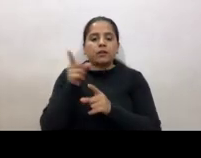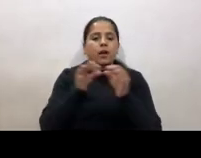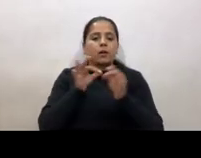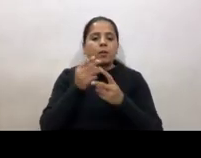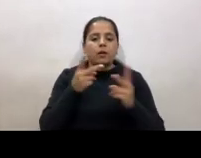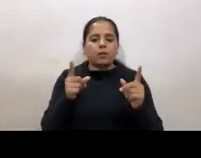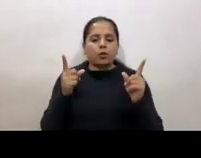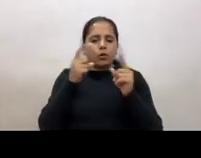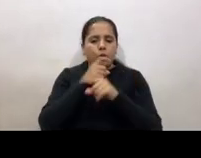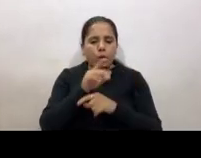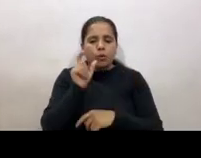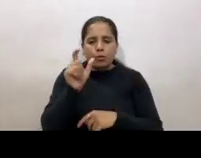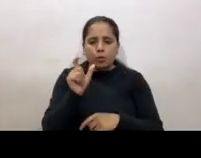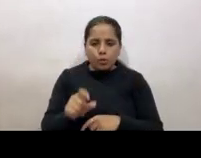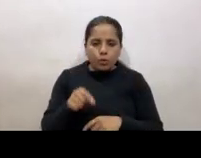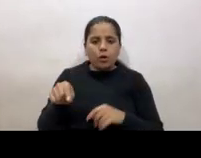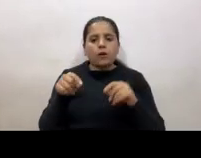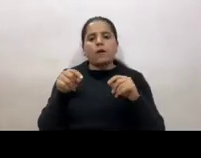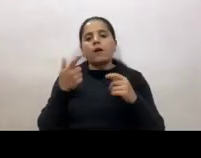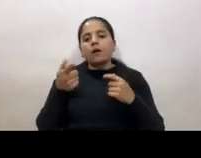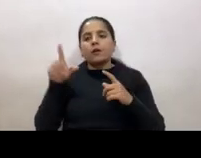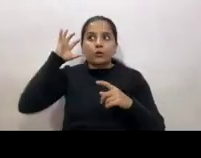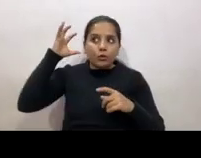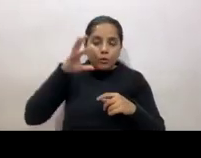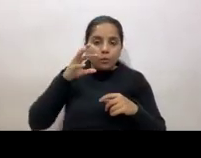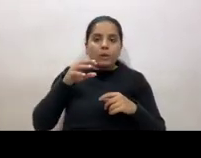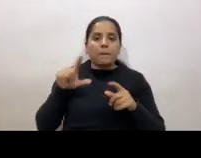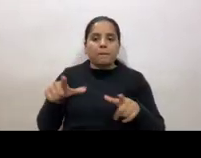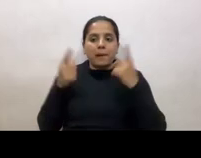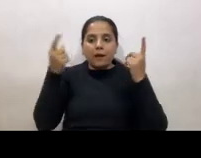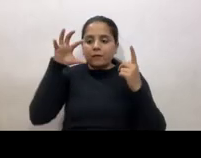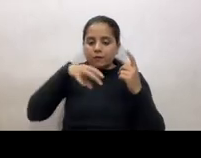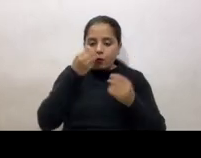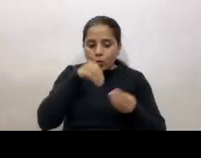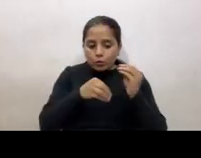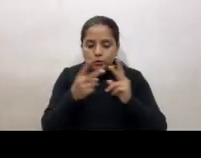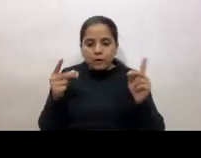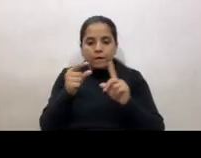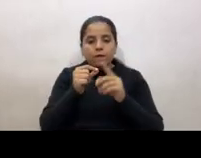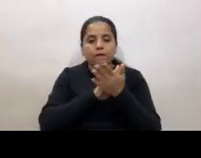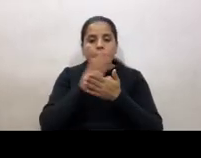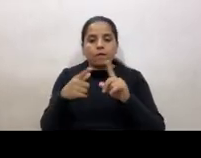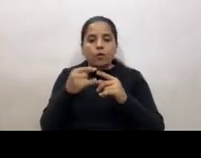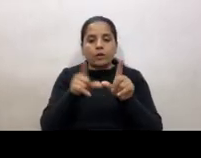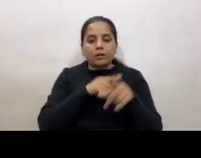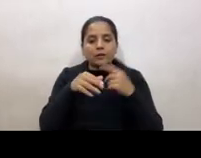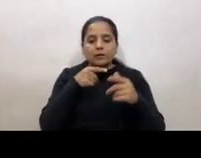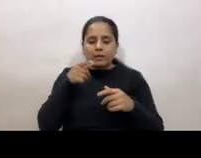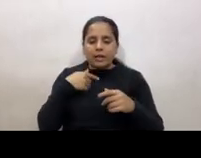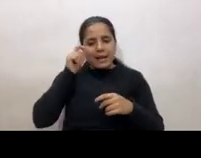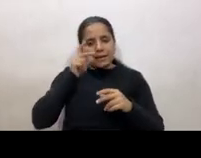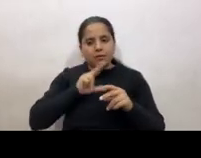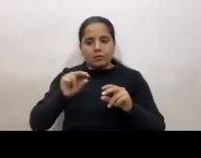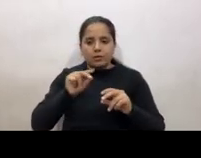a complex term like photosynthesis in English, but encourages students to discuss it in their home languages